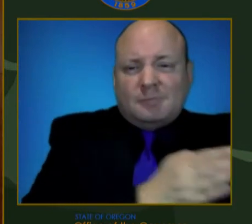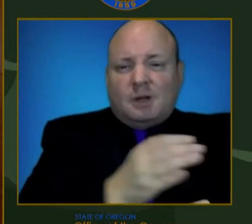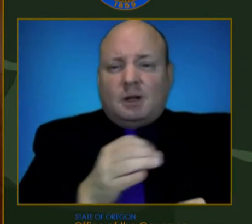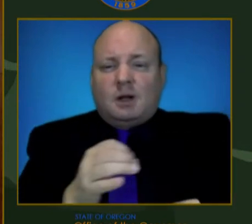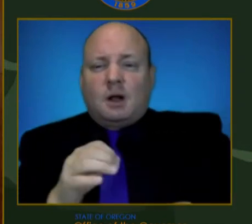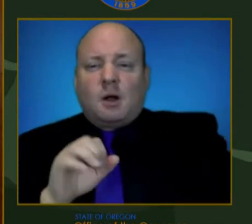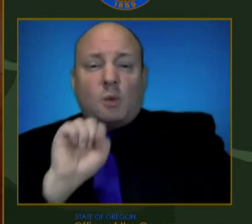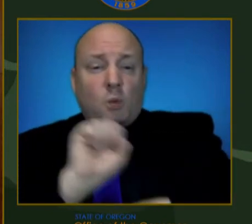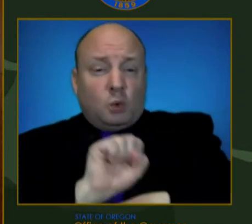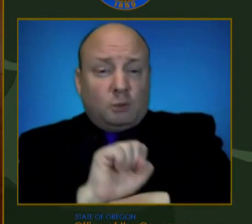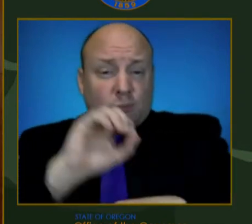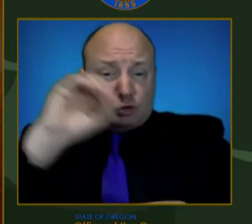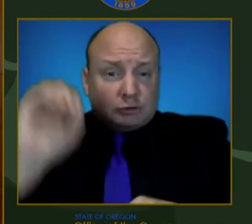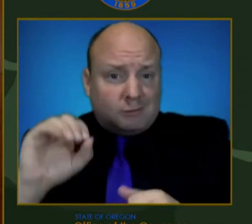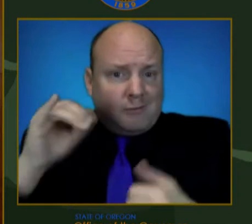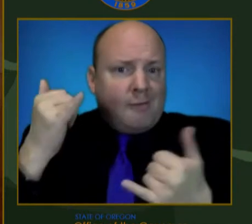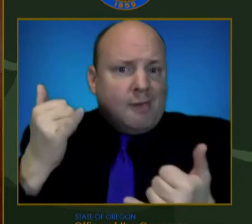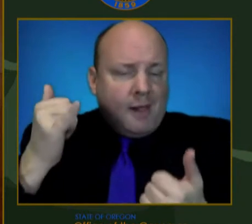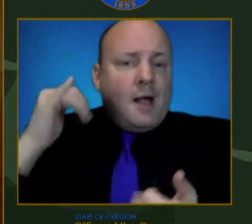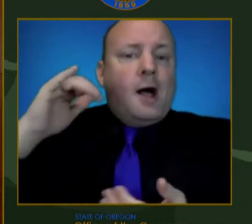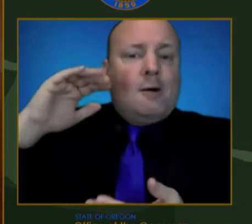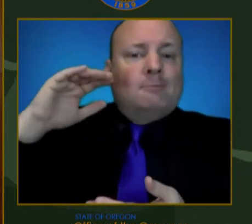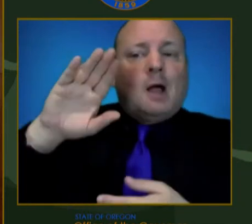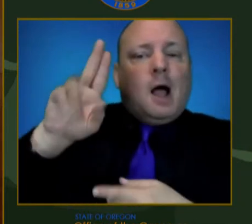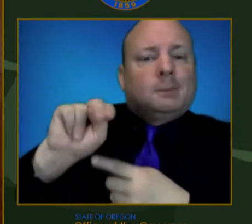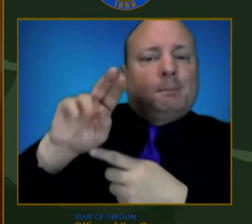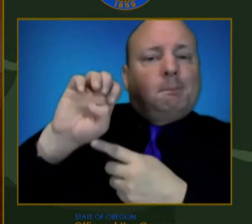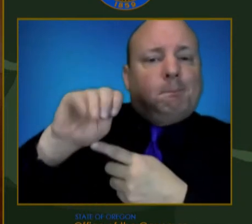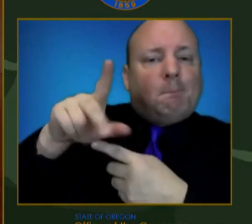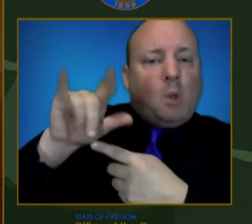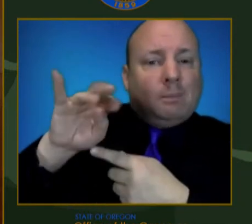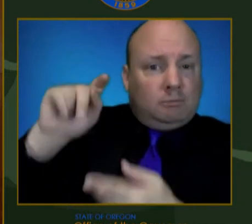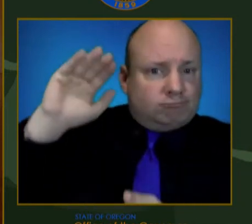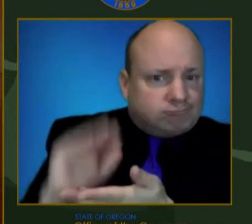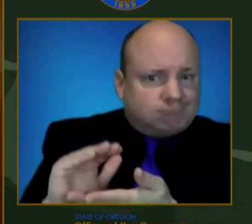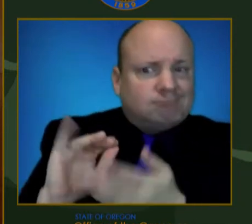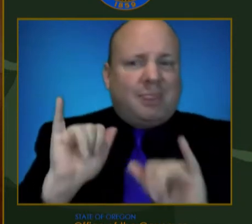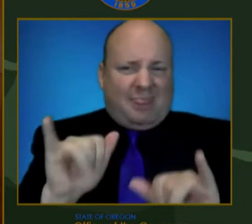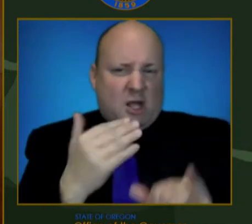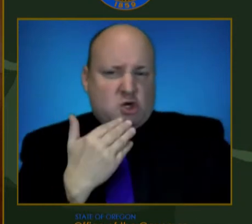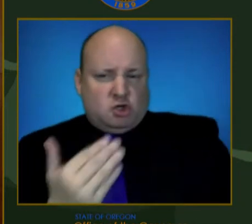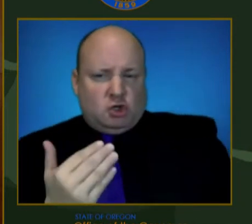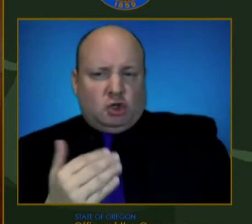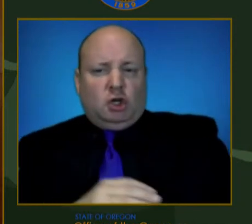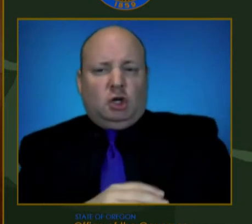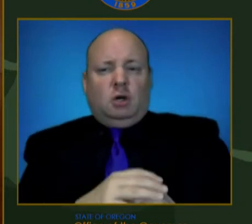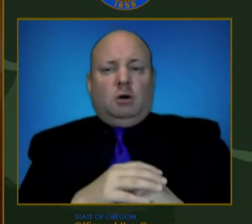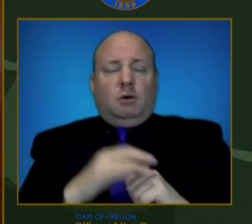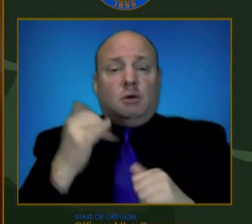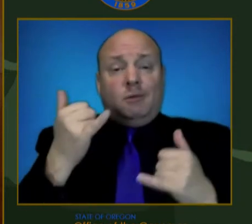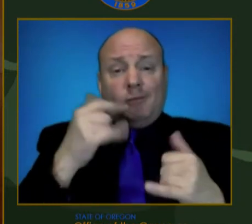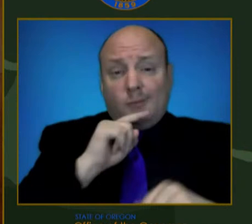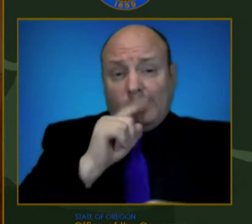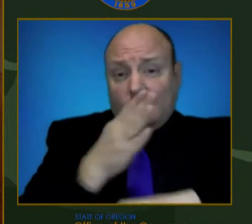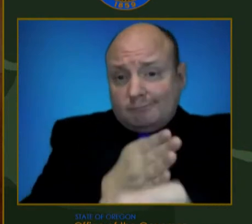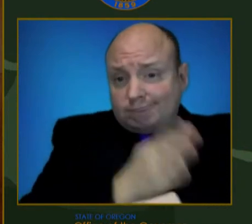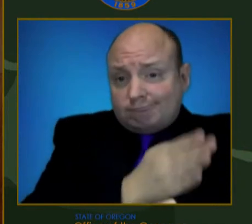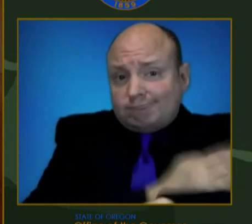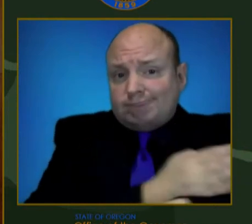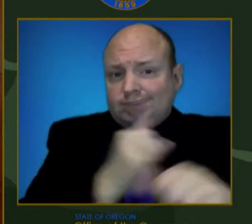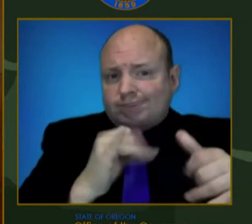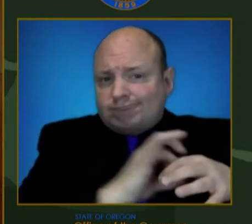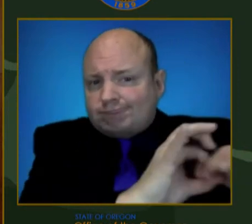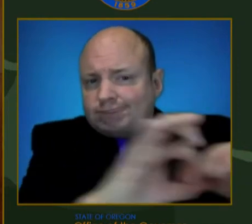near record lows. And as we continue to recover from the pandemic together, we